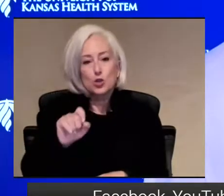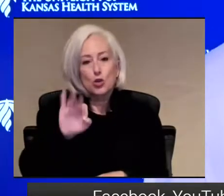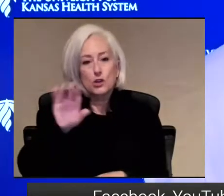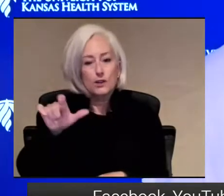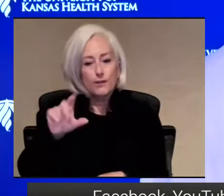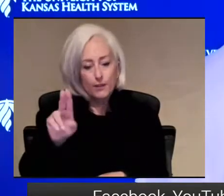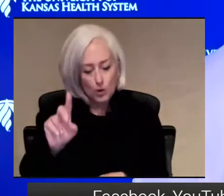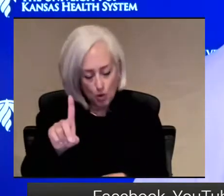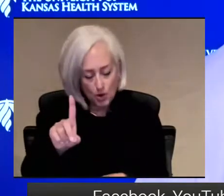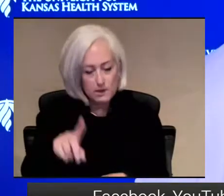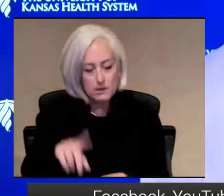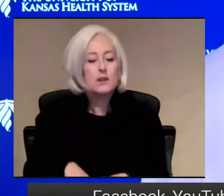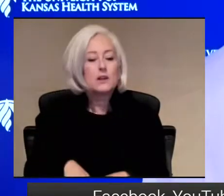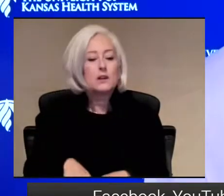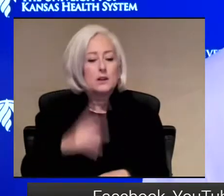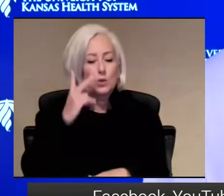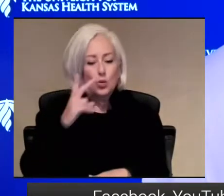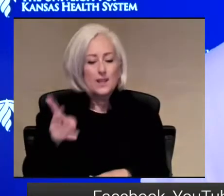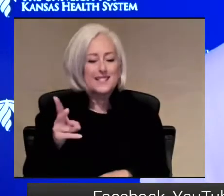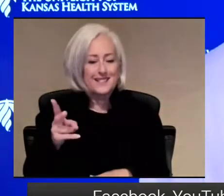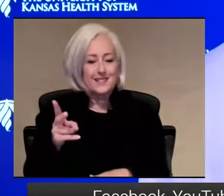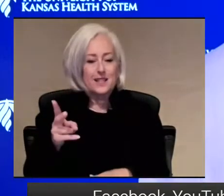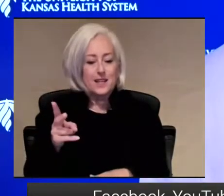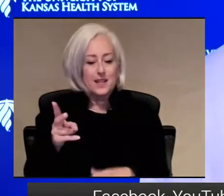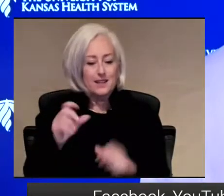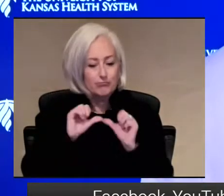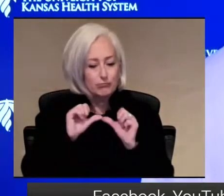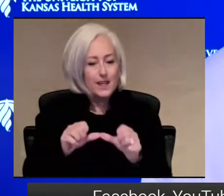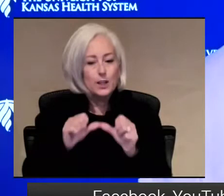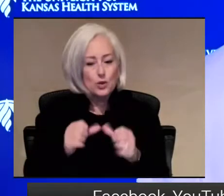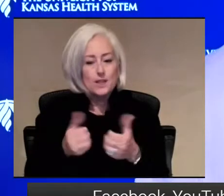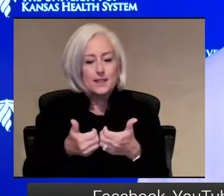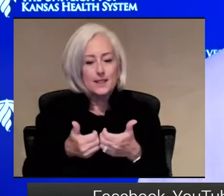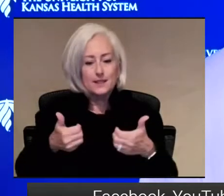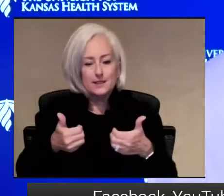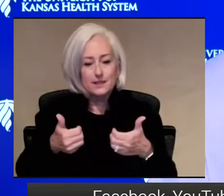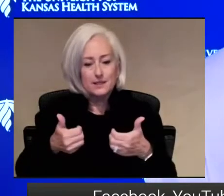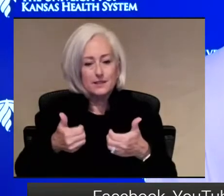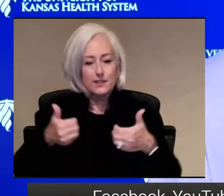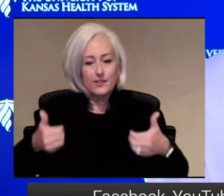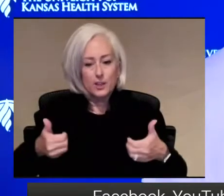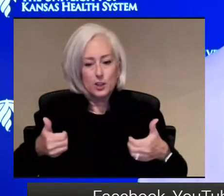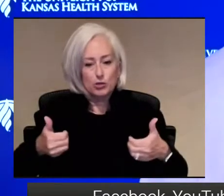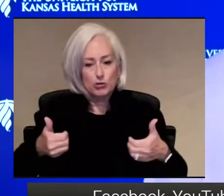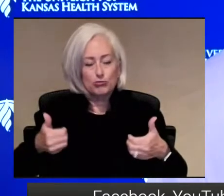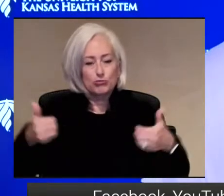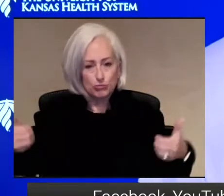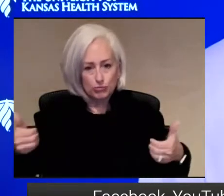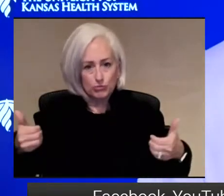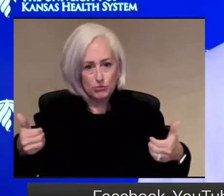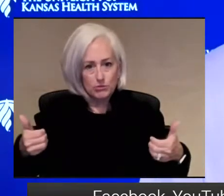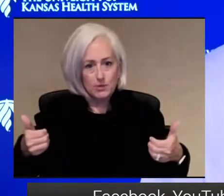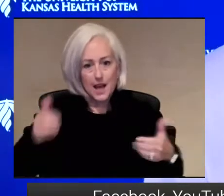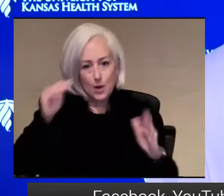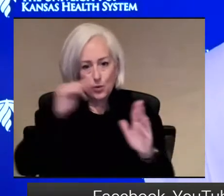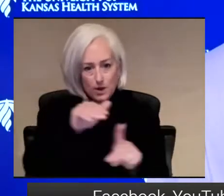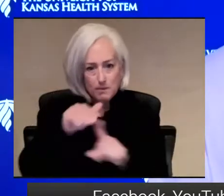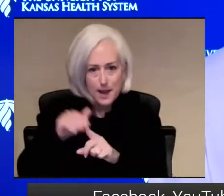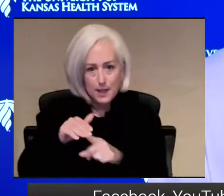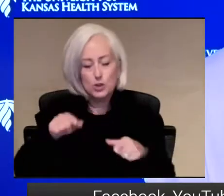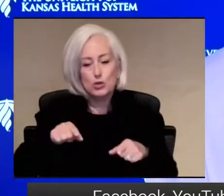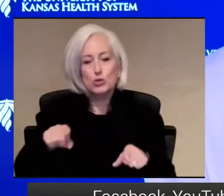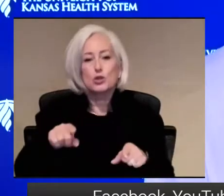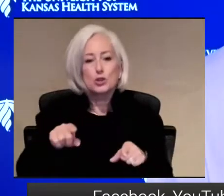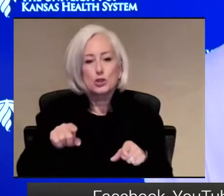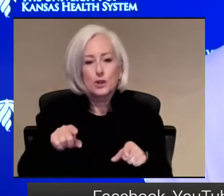increased division. I would just continue to endorse and remind people, during this Holy Week and moving through, treat people with